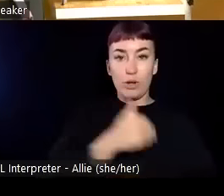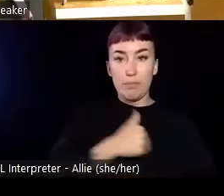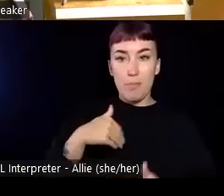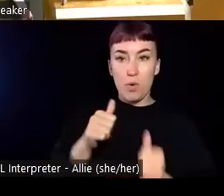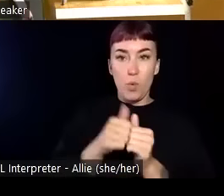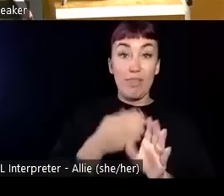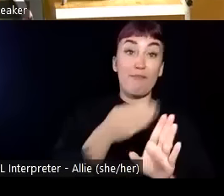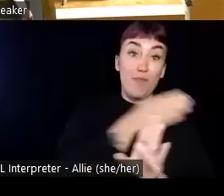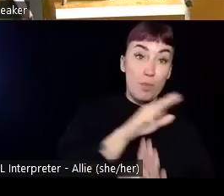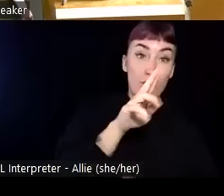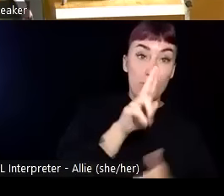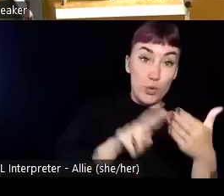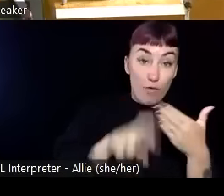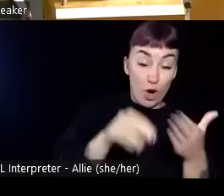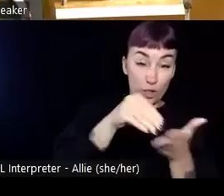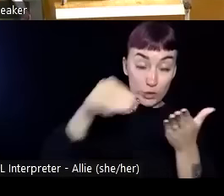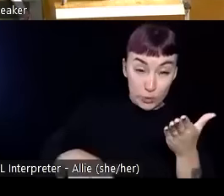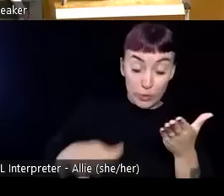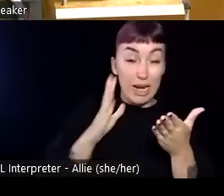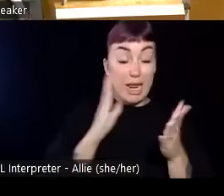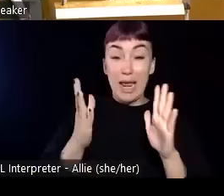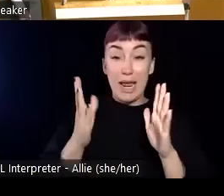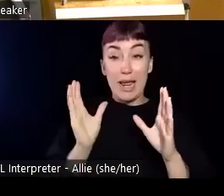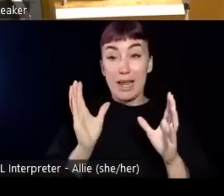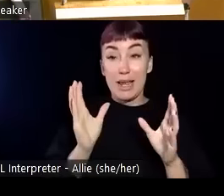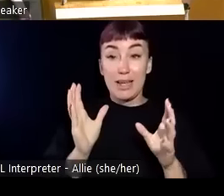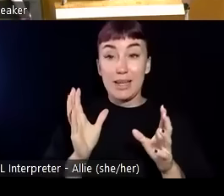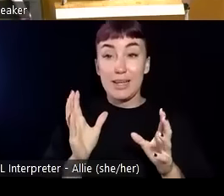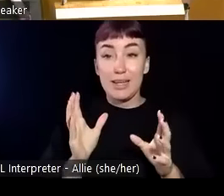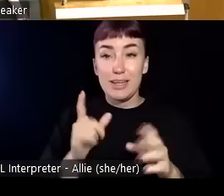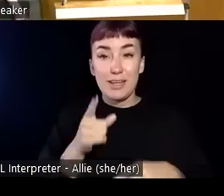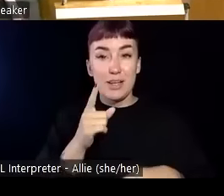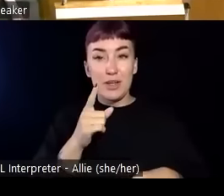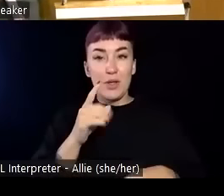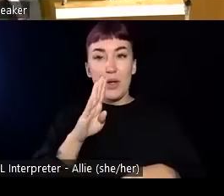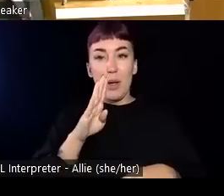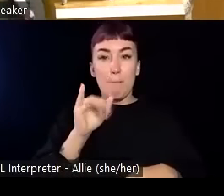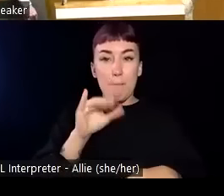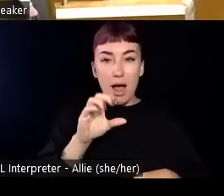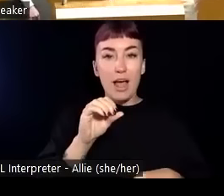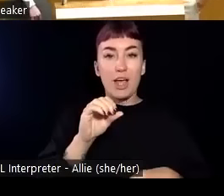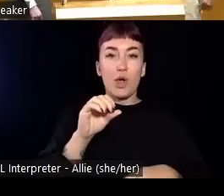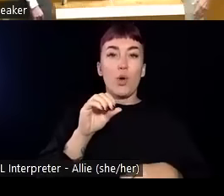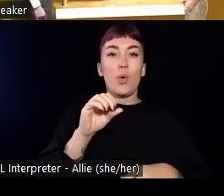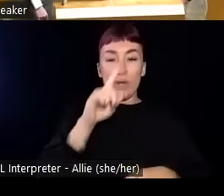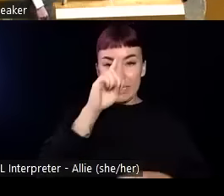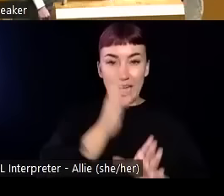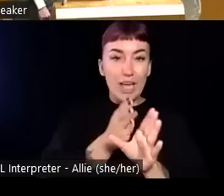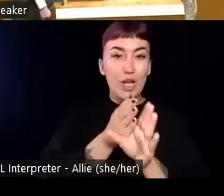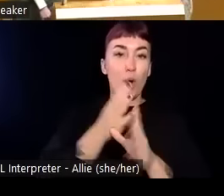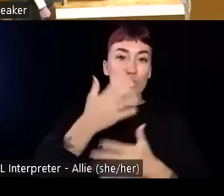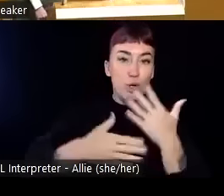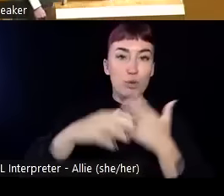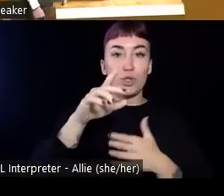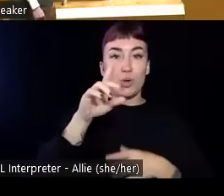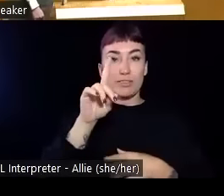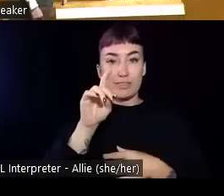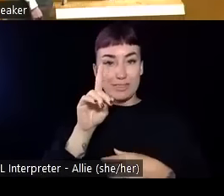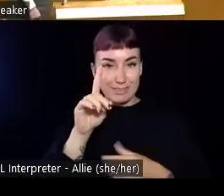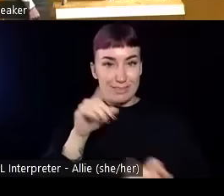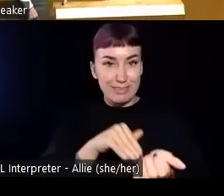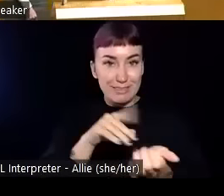this strange, you are the most biopsychosocial doc I have ever encountered.